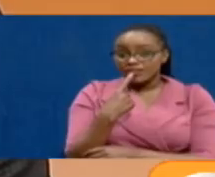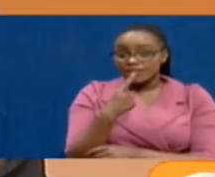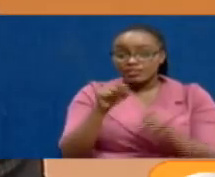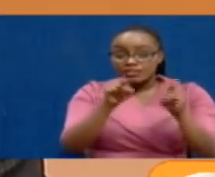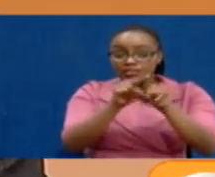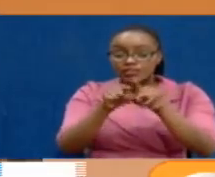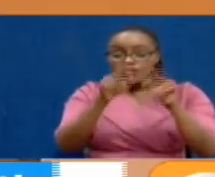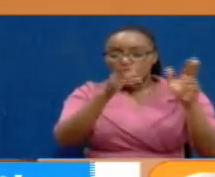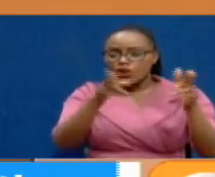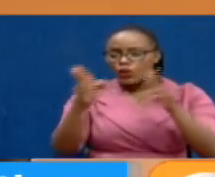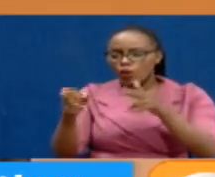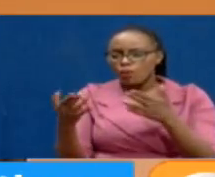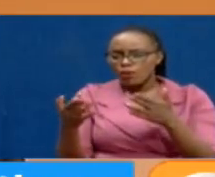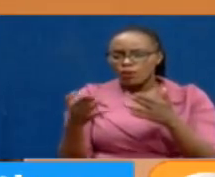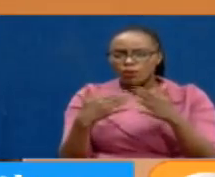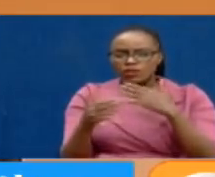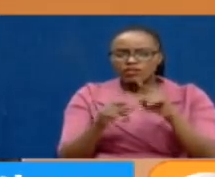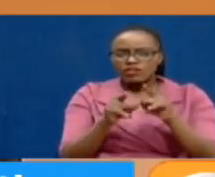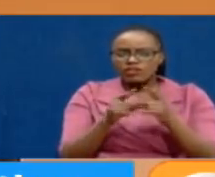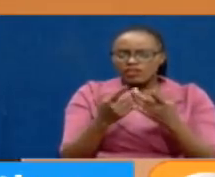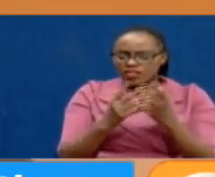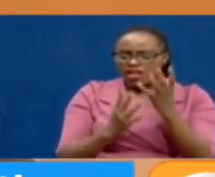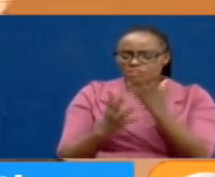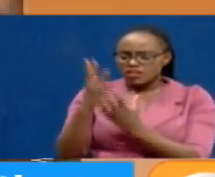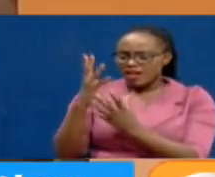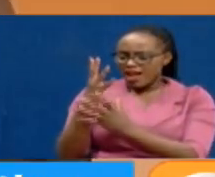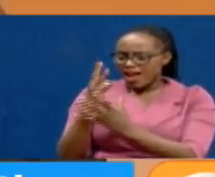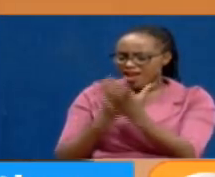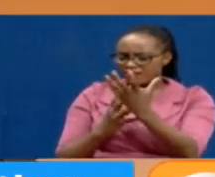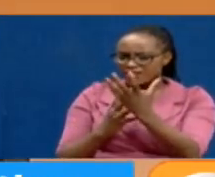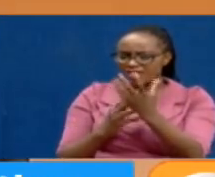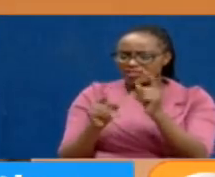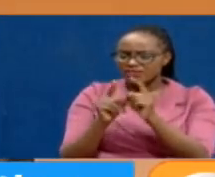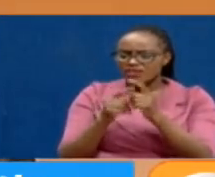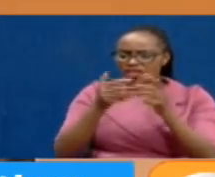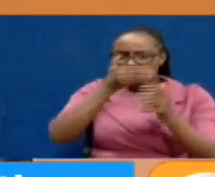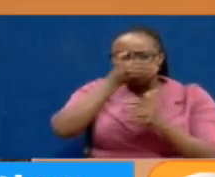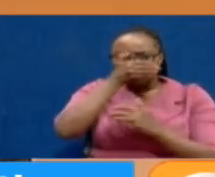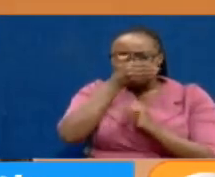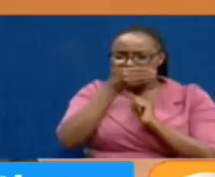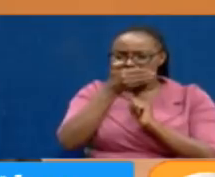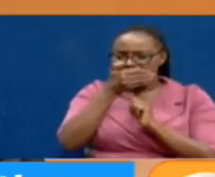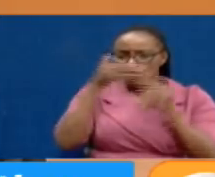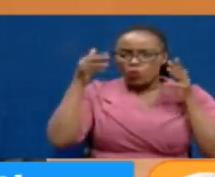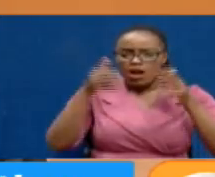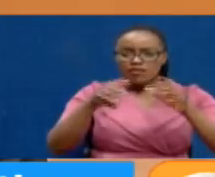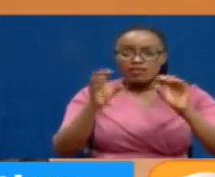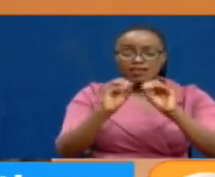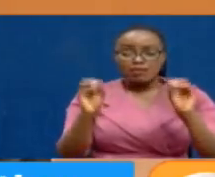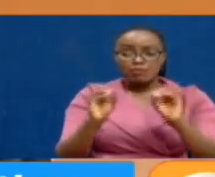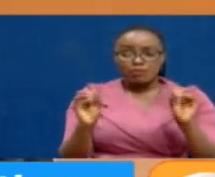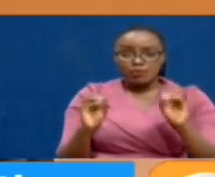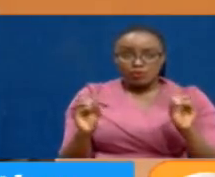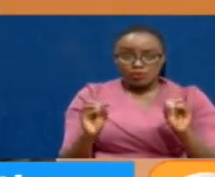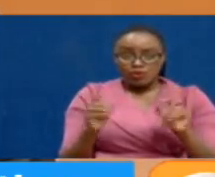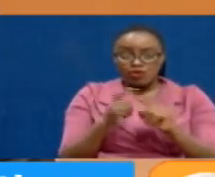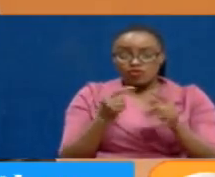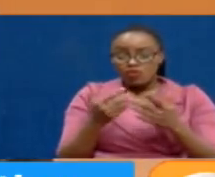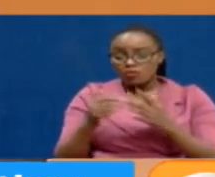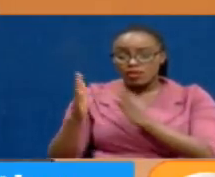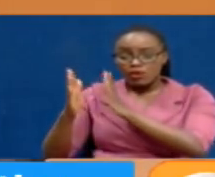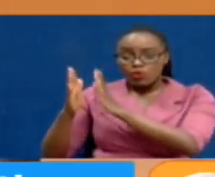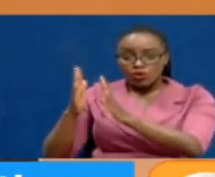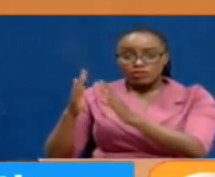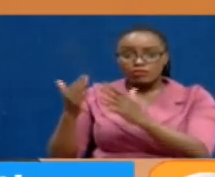even the normal, what we call surgical gloves were not, surgical masks were not available to everyone, from the